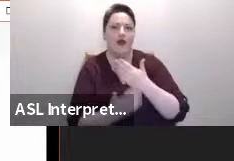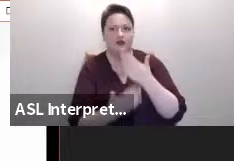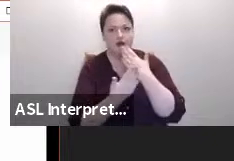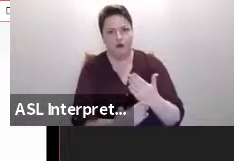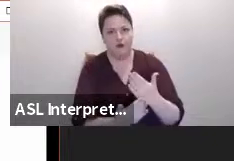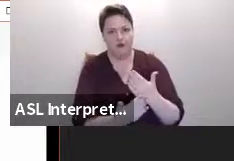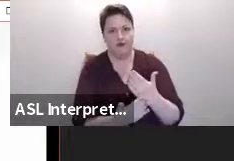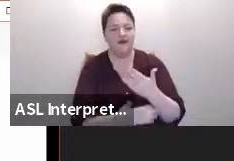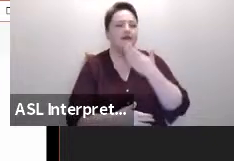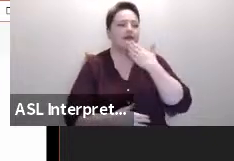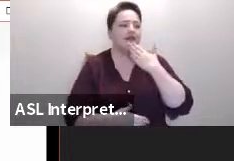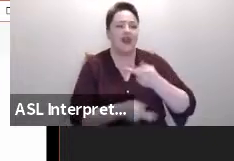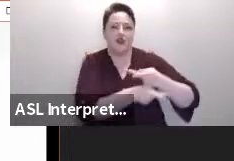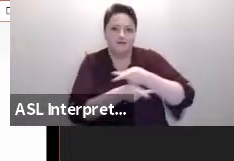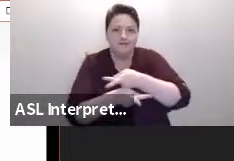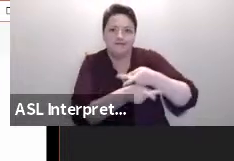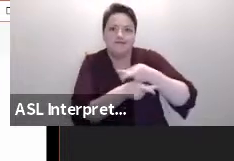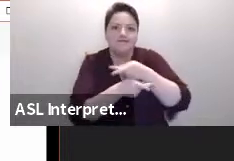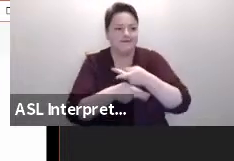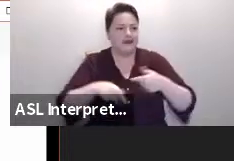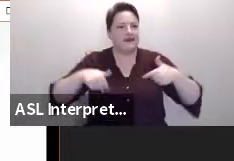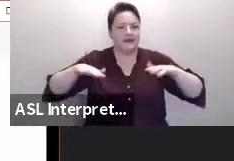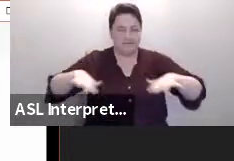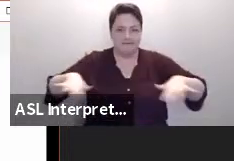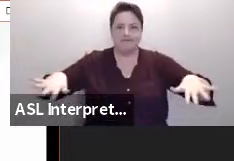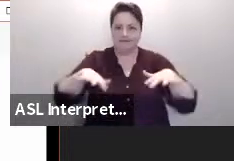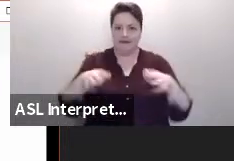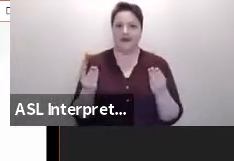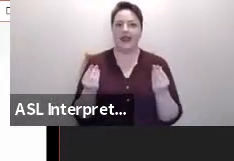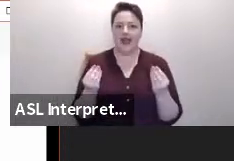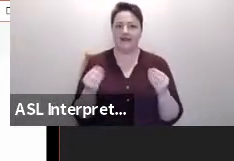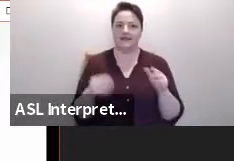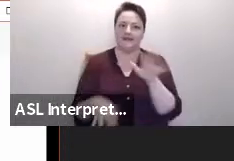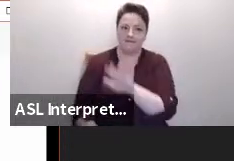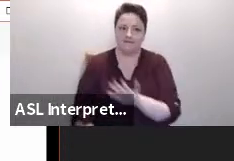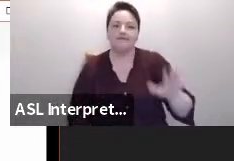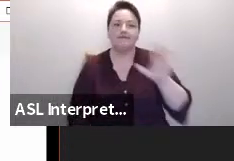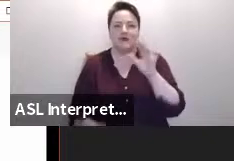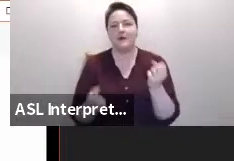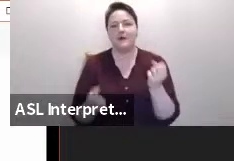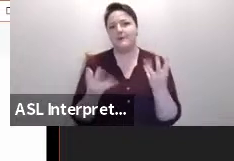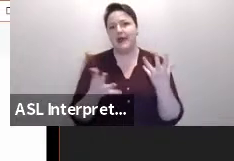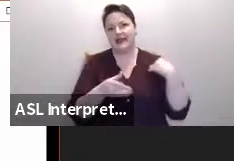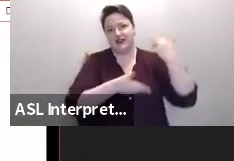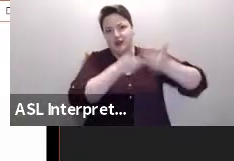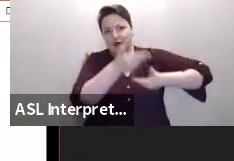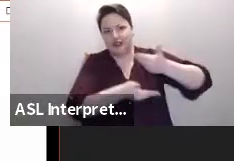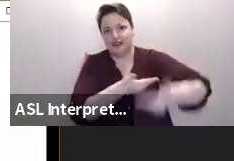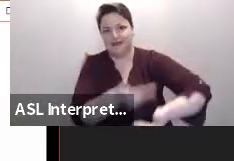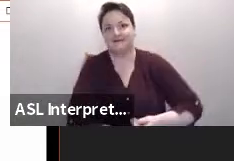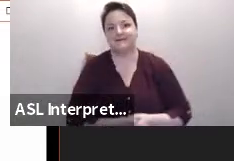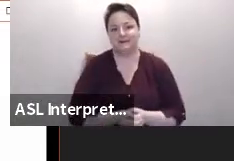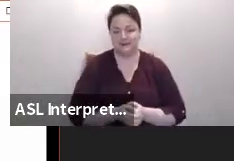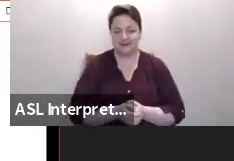their stewardship of these lands throughout the generations.